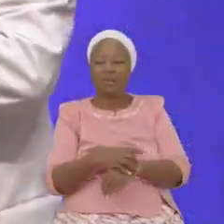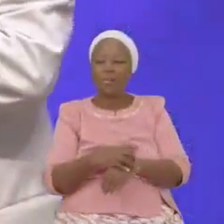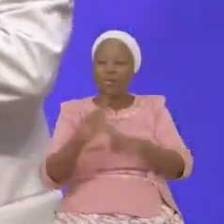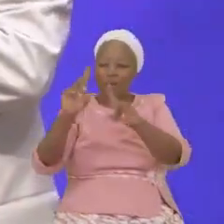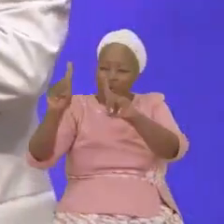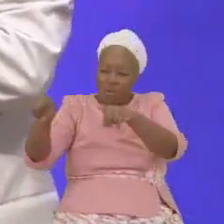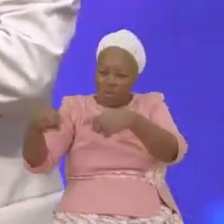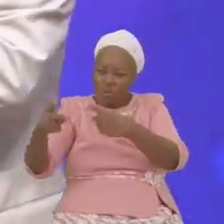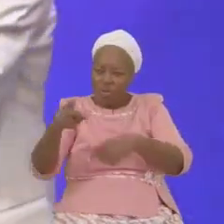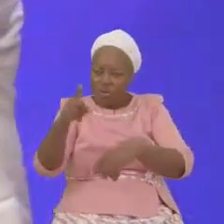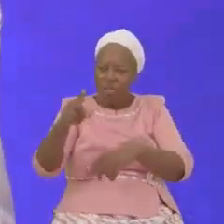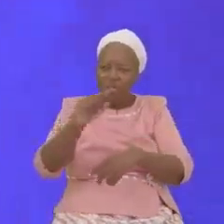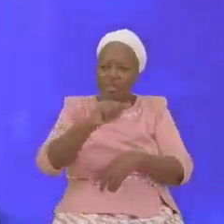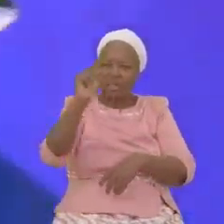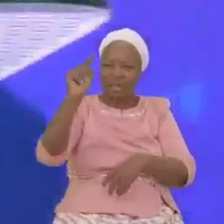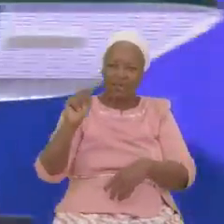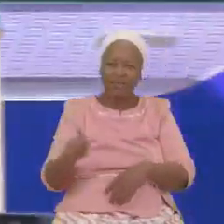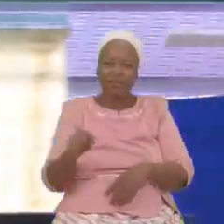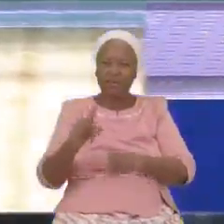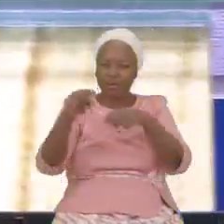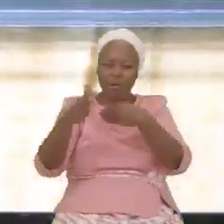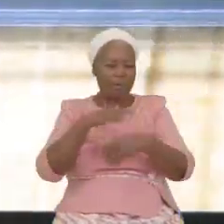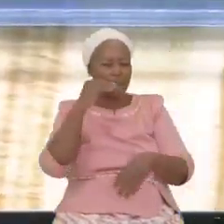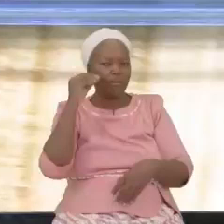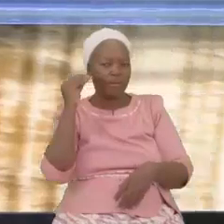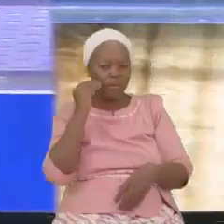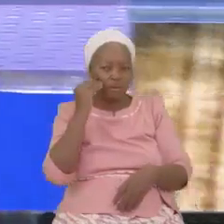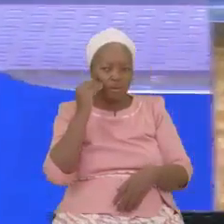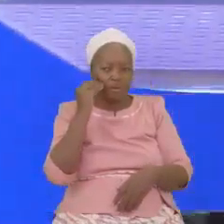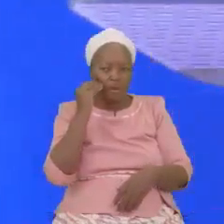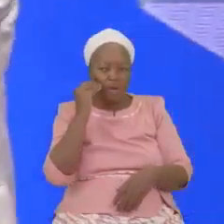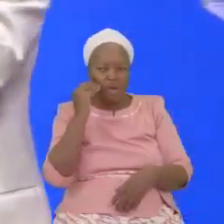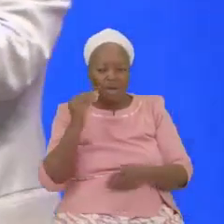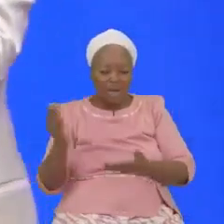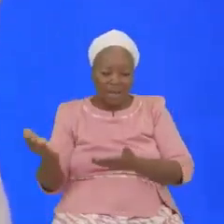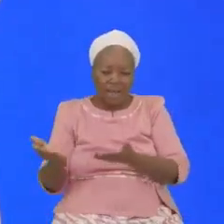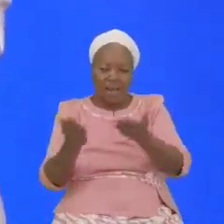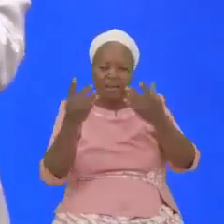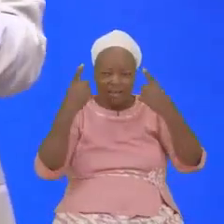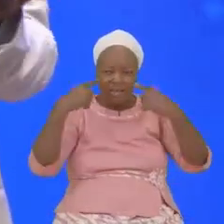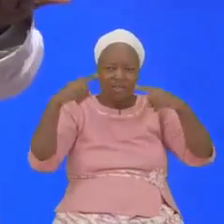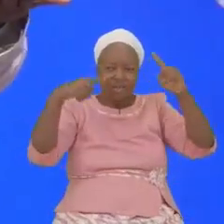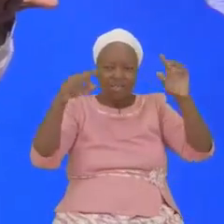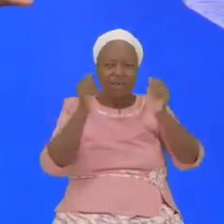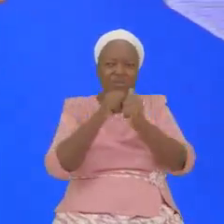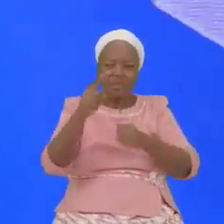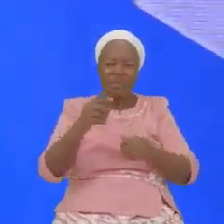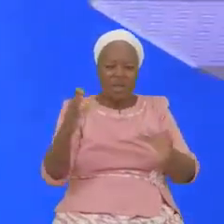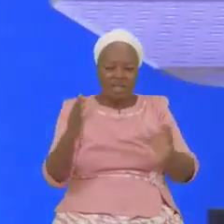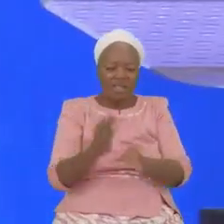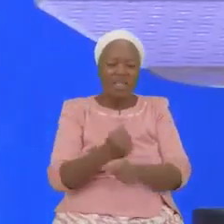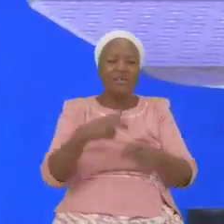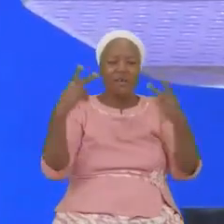ye therefore, go back home carrying success with you, carrying victory with